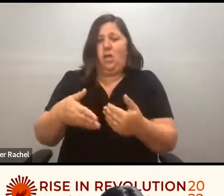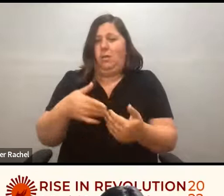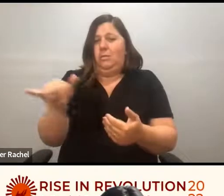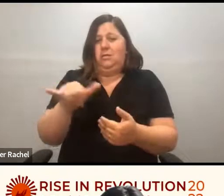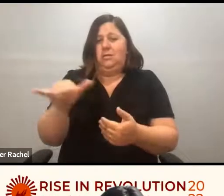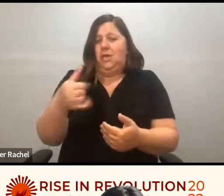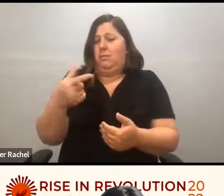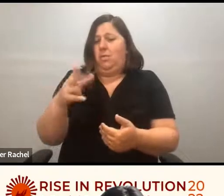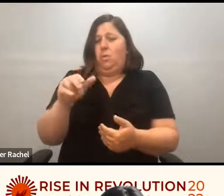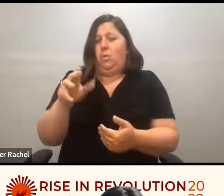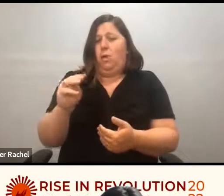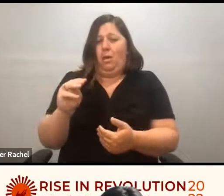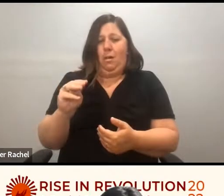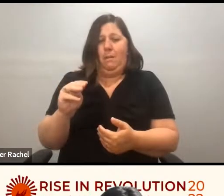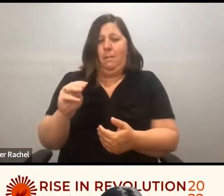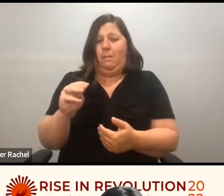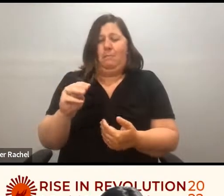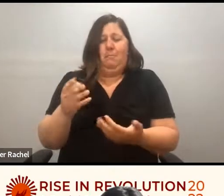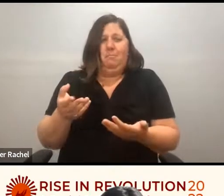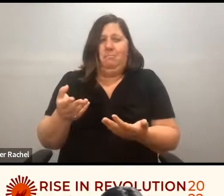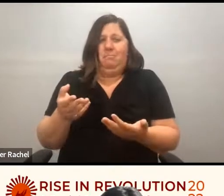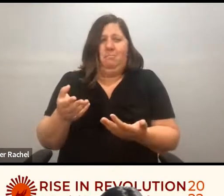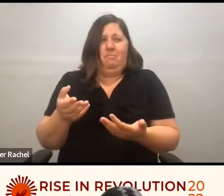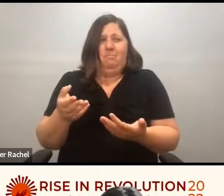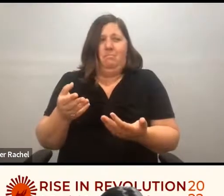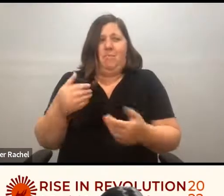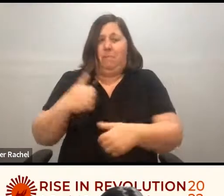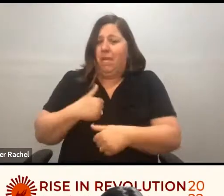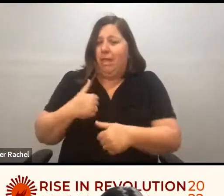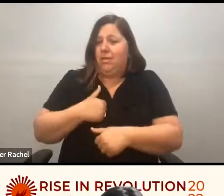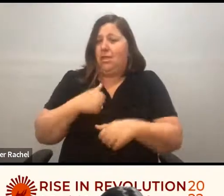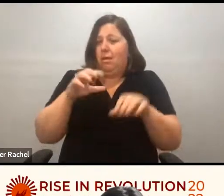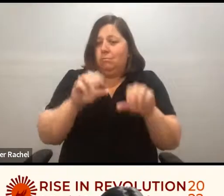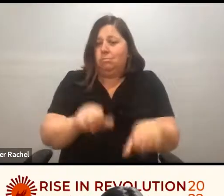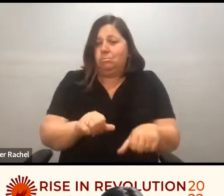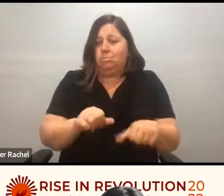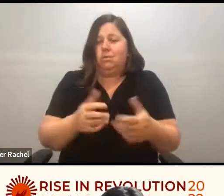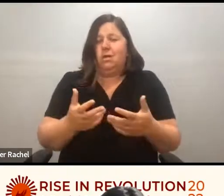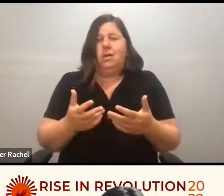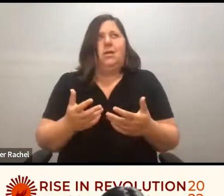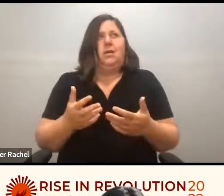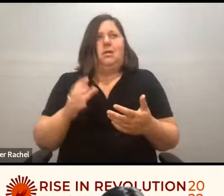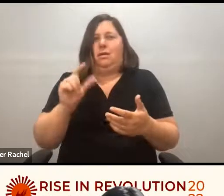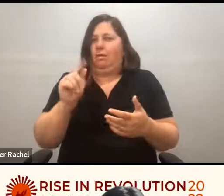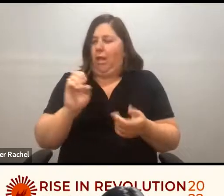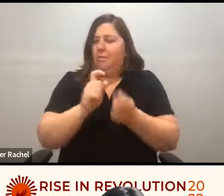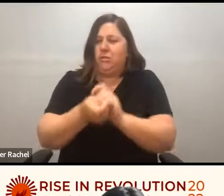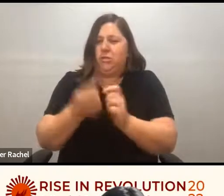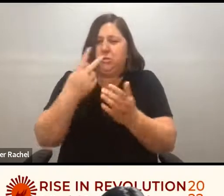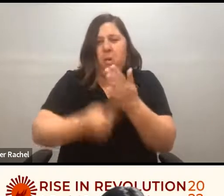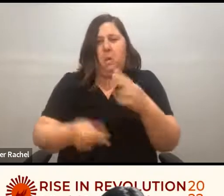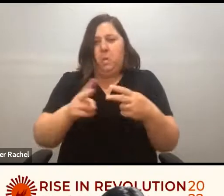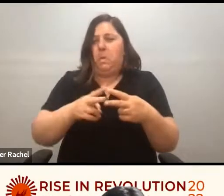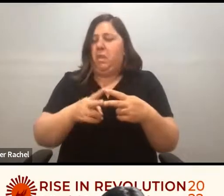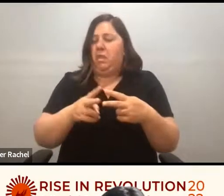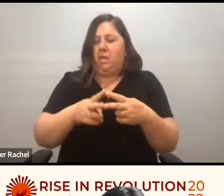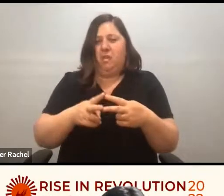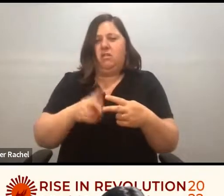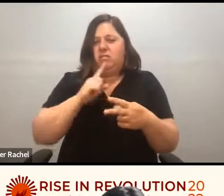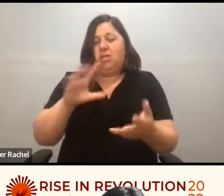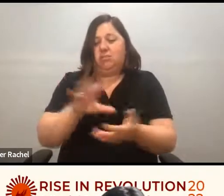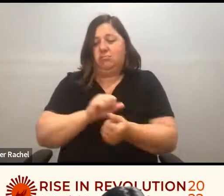Guahan, just the combination of militarism and climate change is